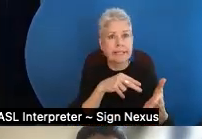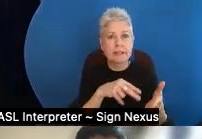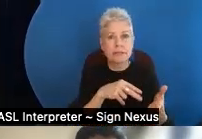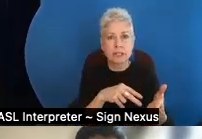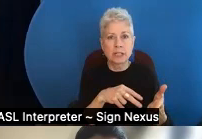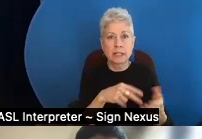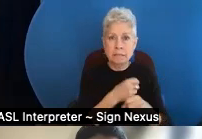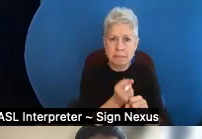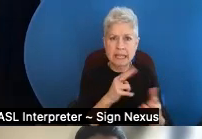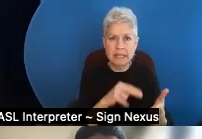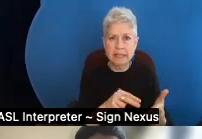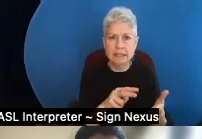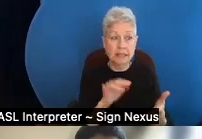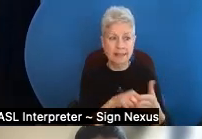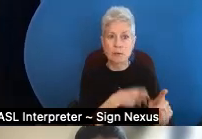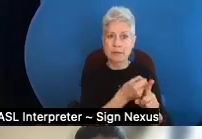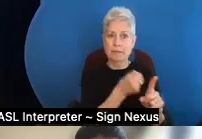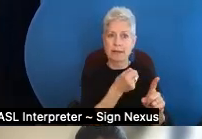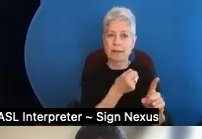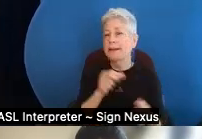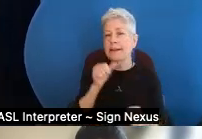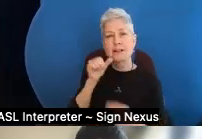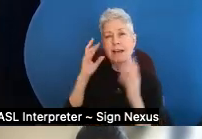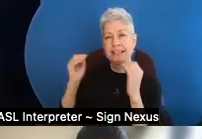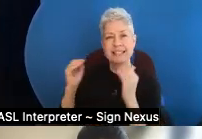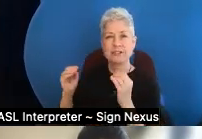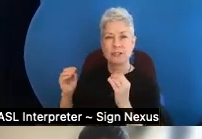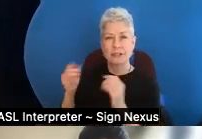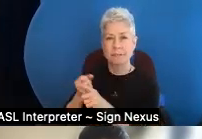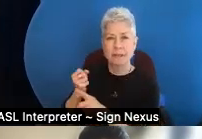affected, not your dance teaching activities.